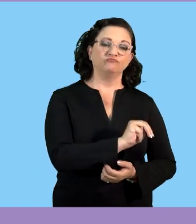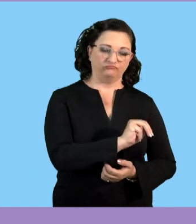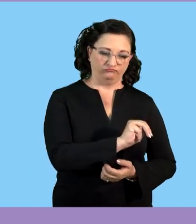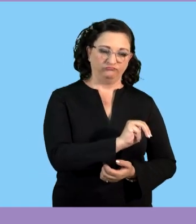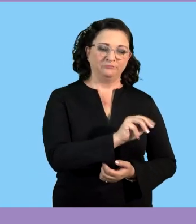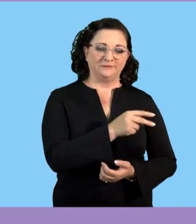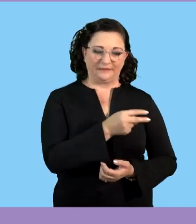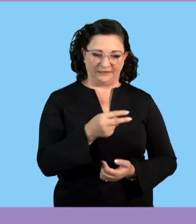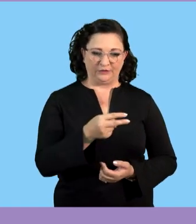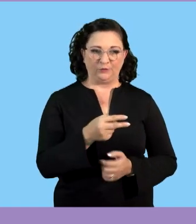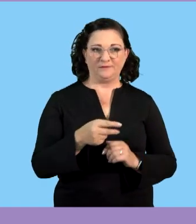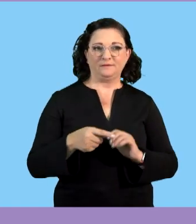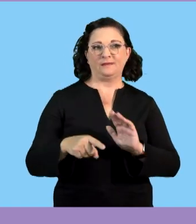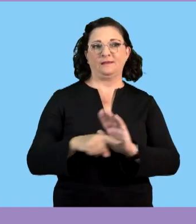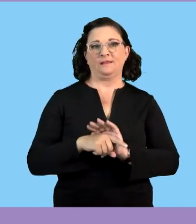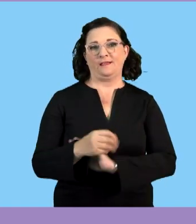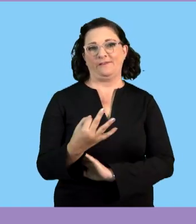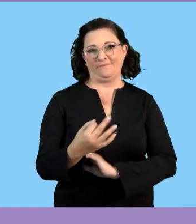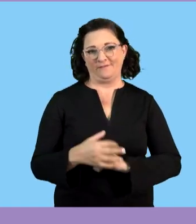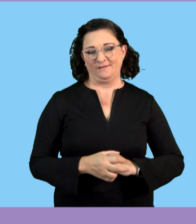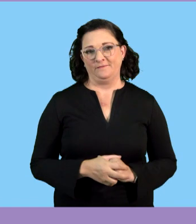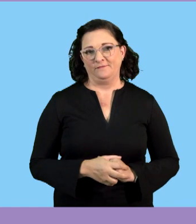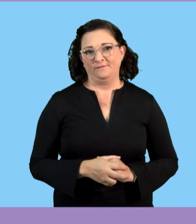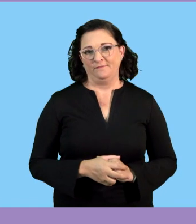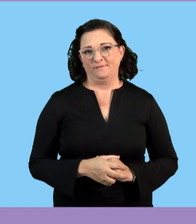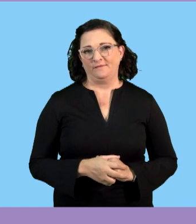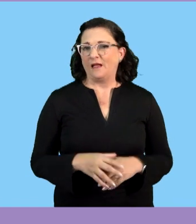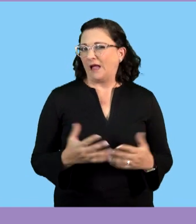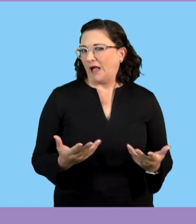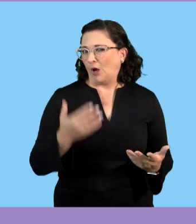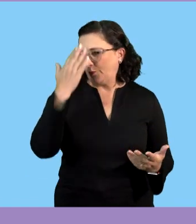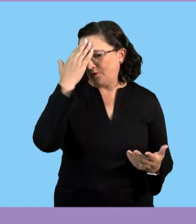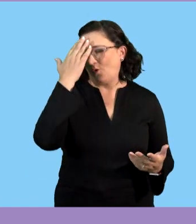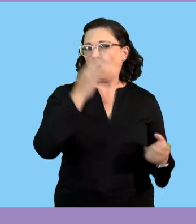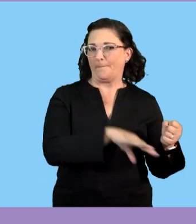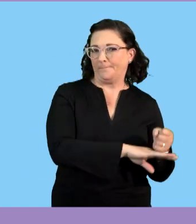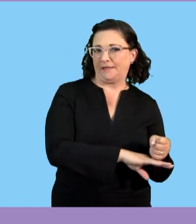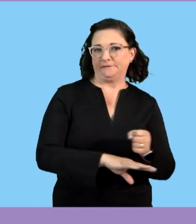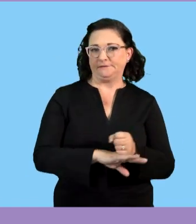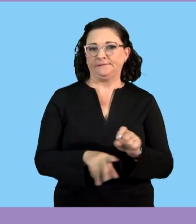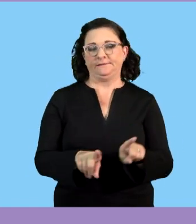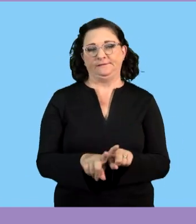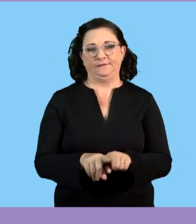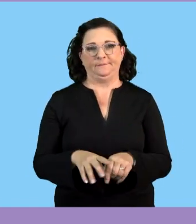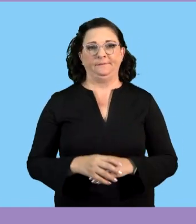m is equals to a negative 3. And this is only because of the bases are the